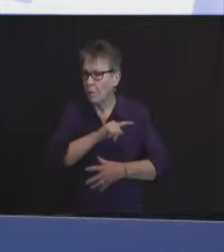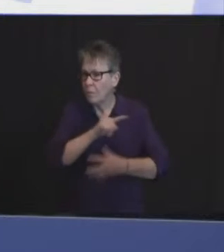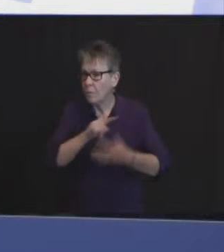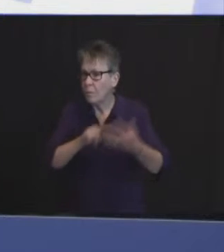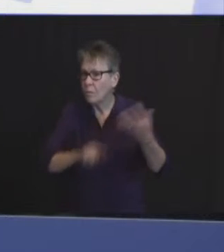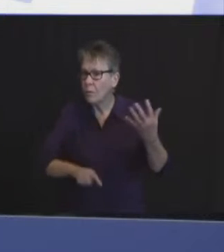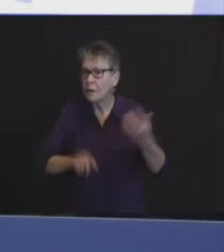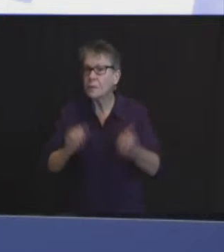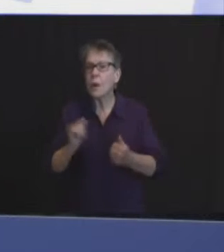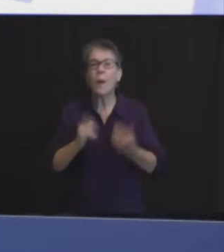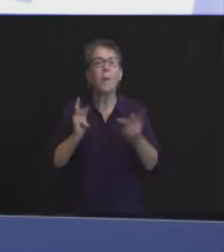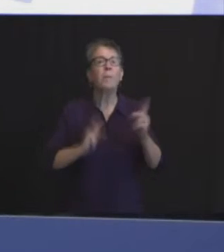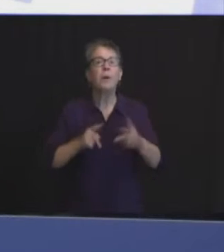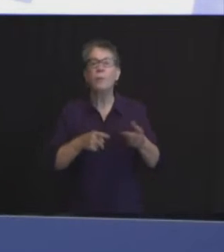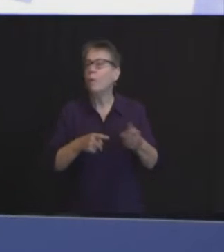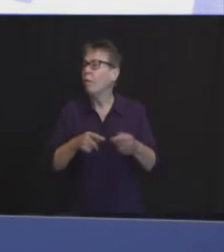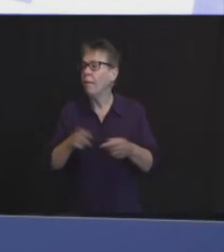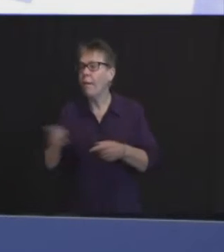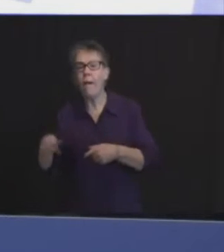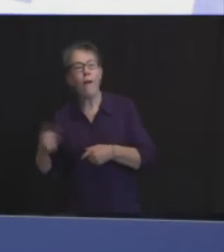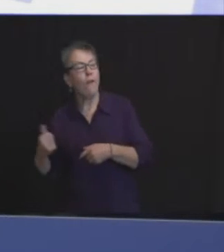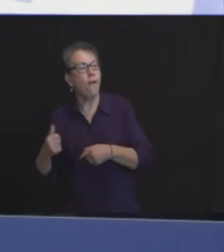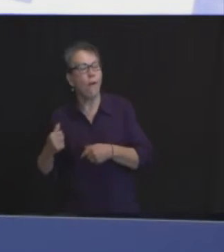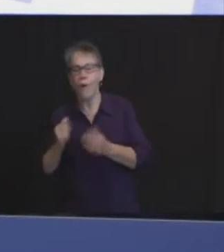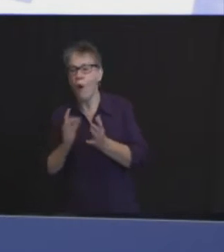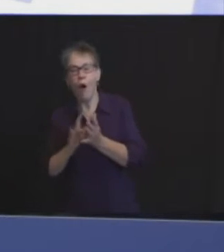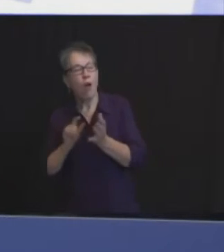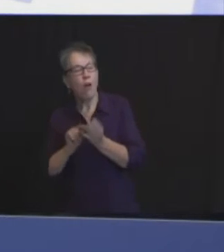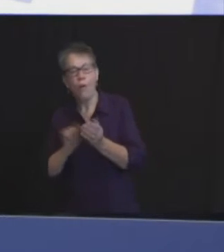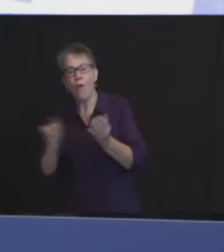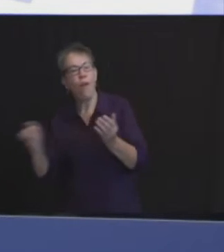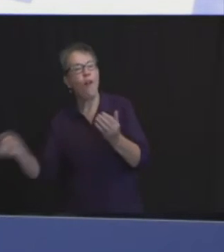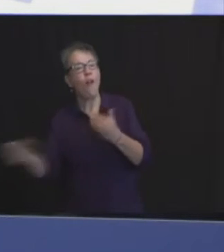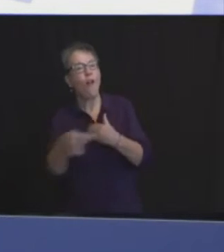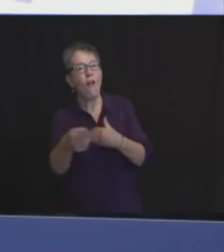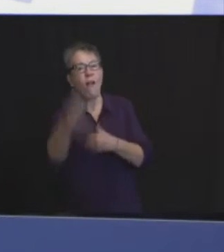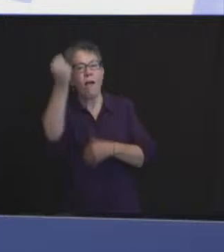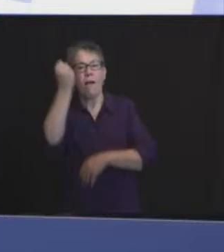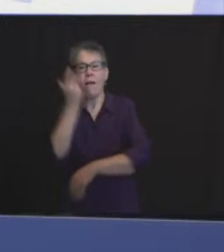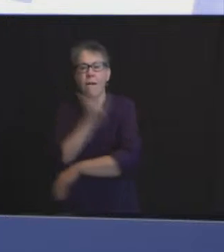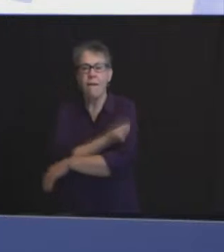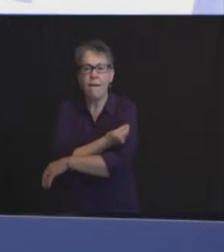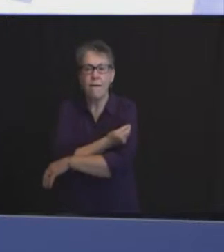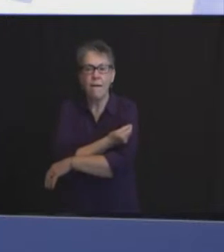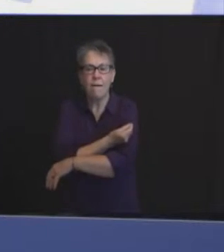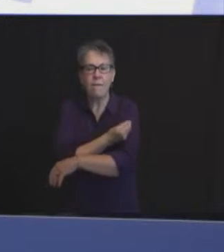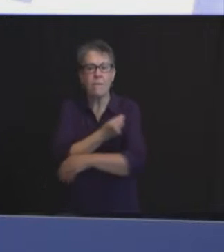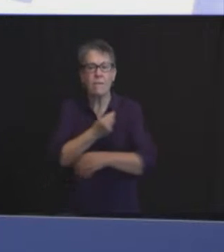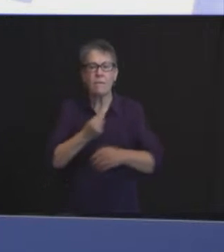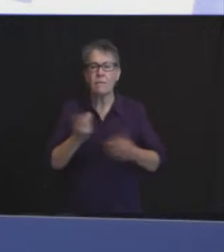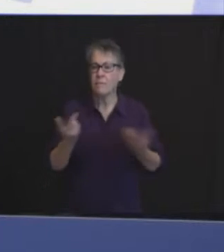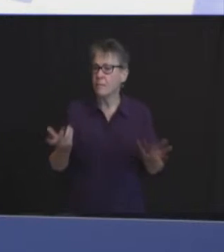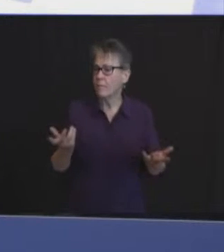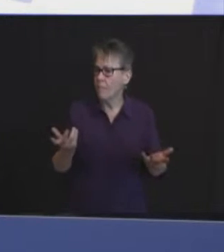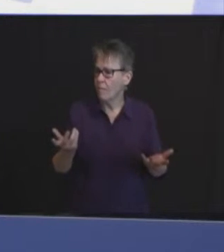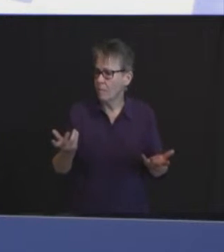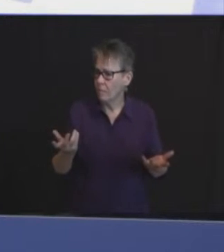and registering at some sites and are not